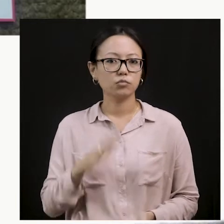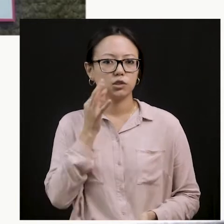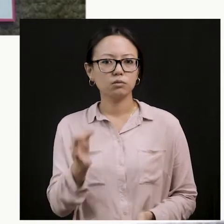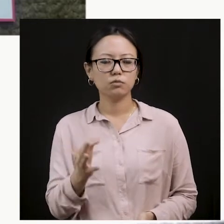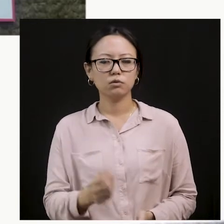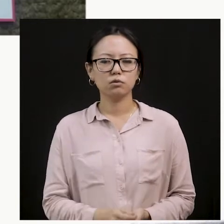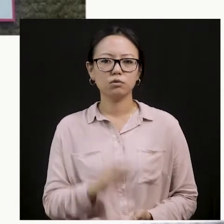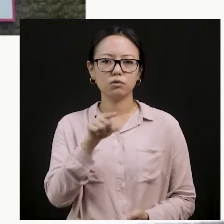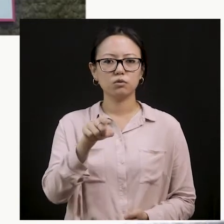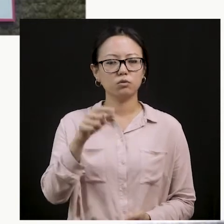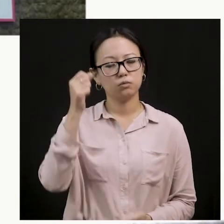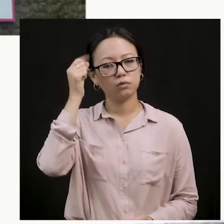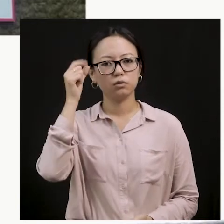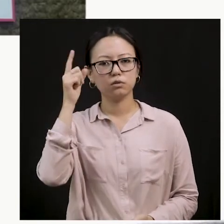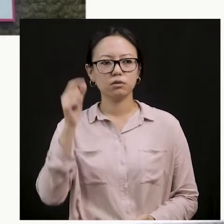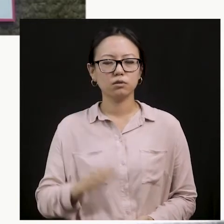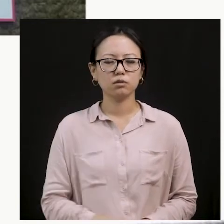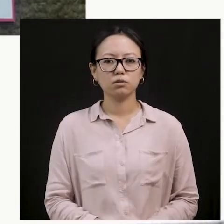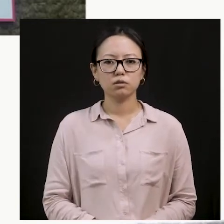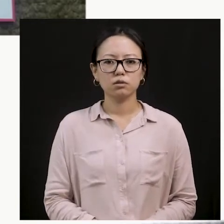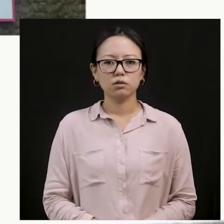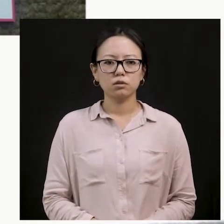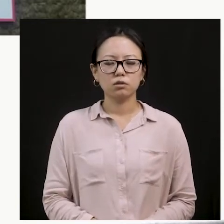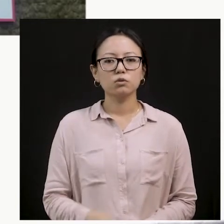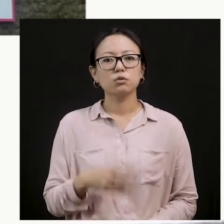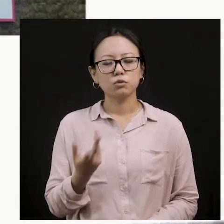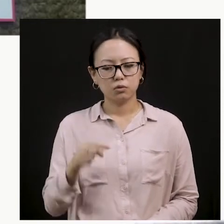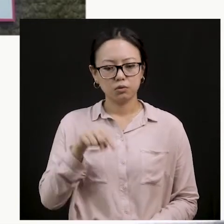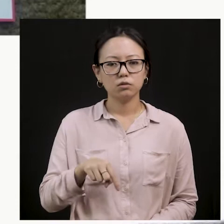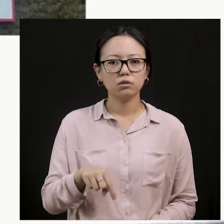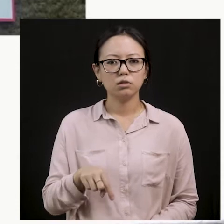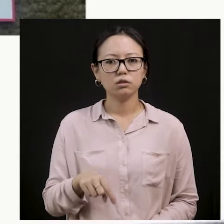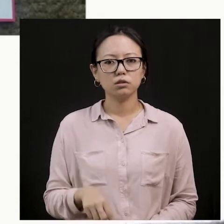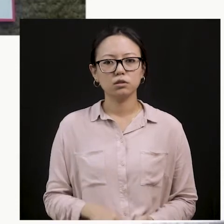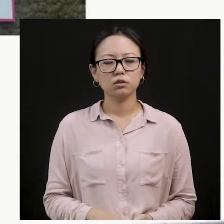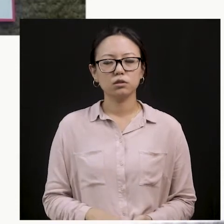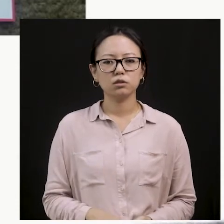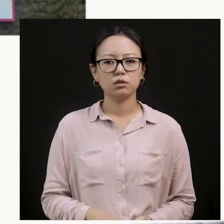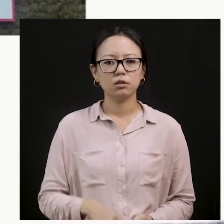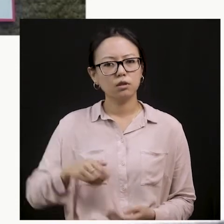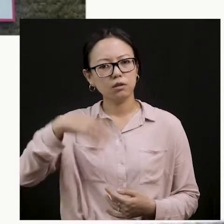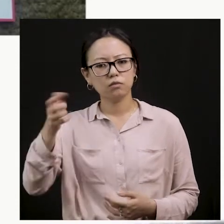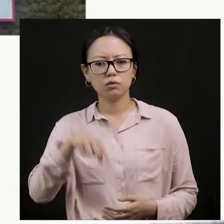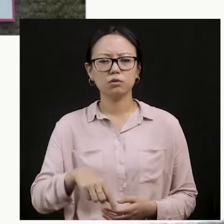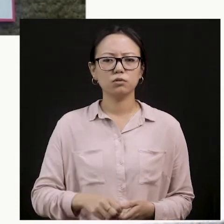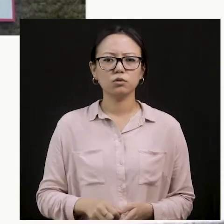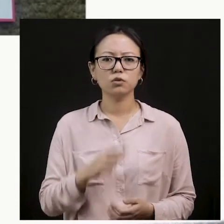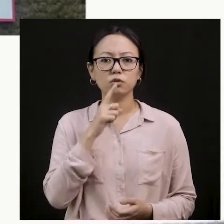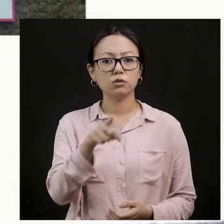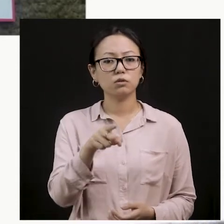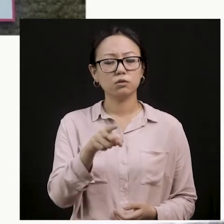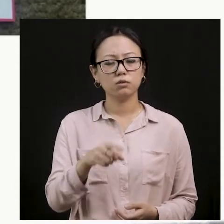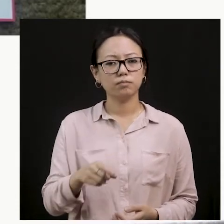things. So today, after studying this lesson, I am very sure every one of you will